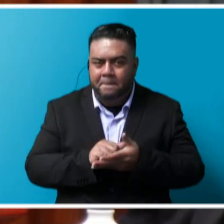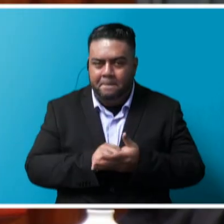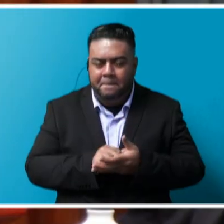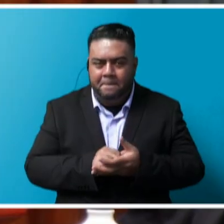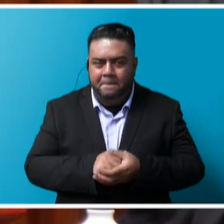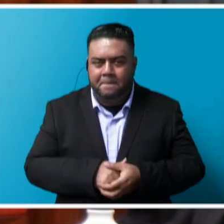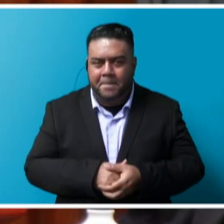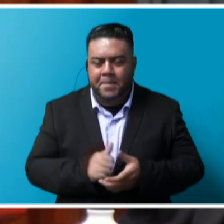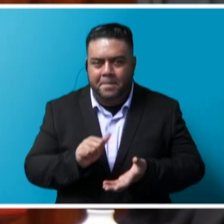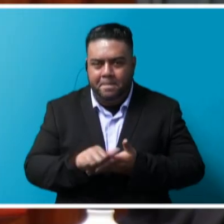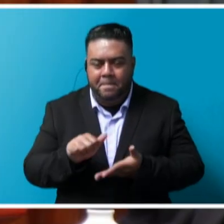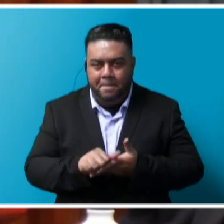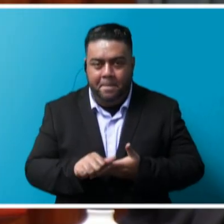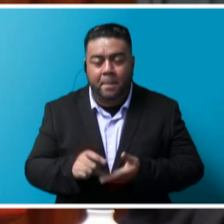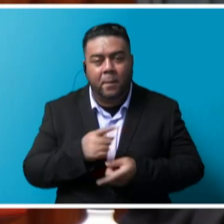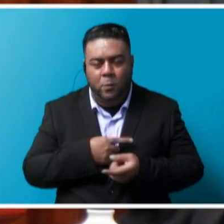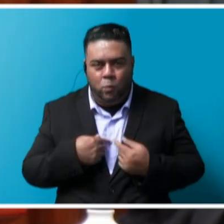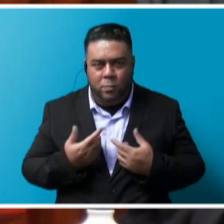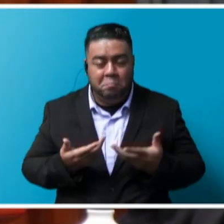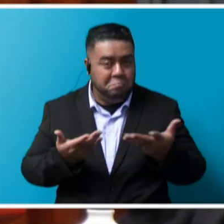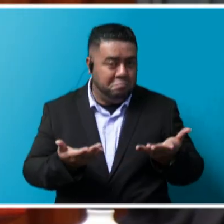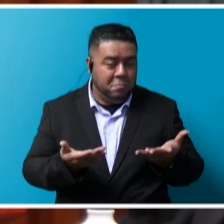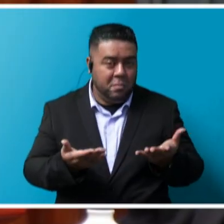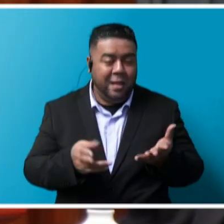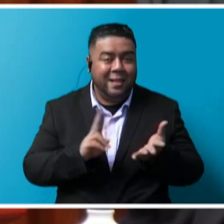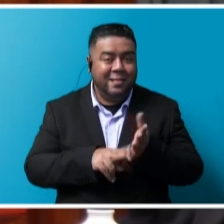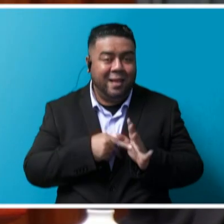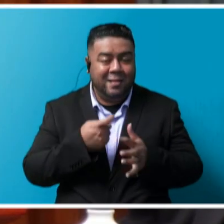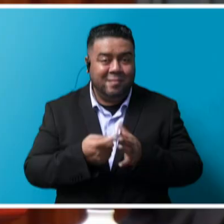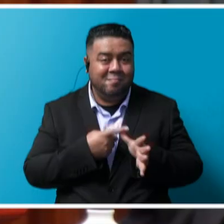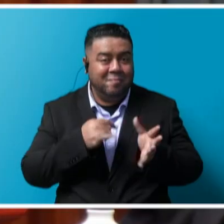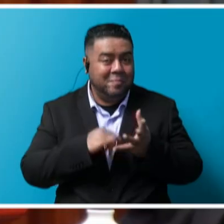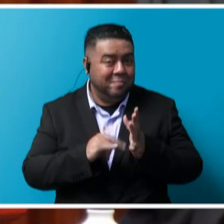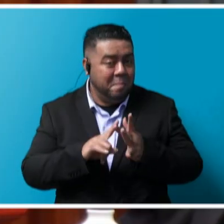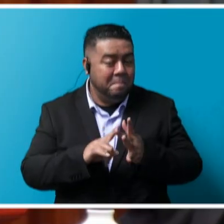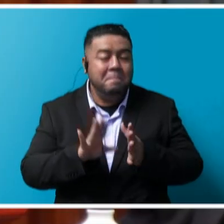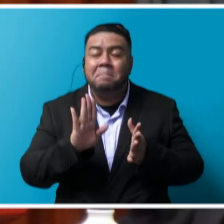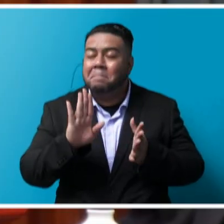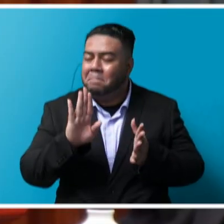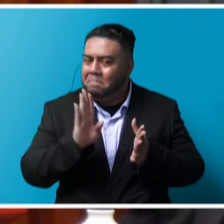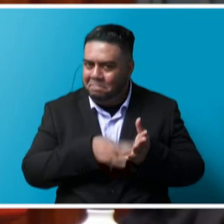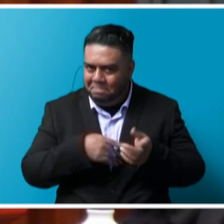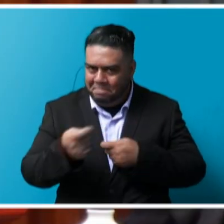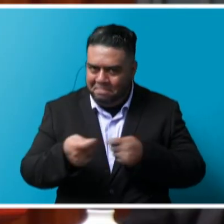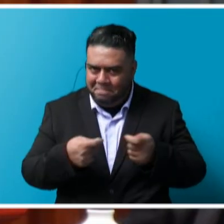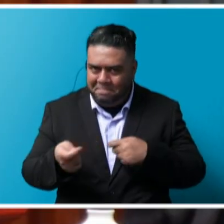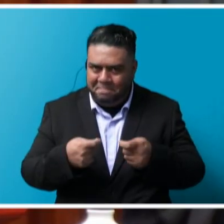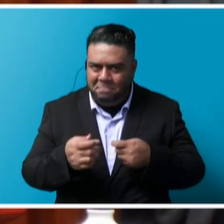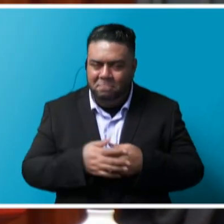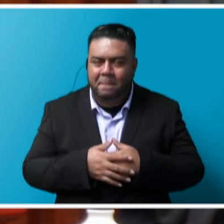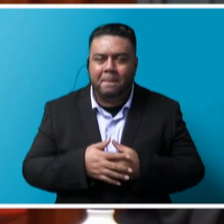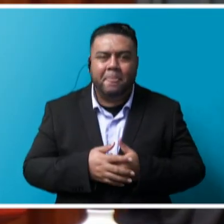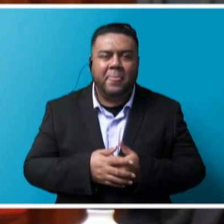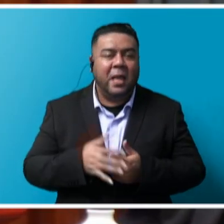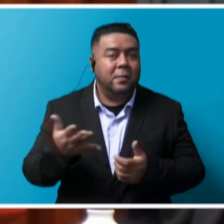sell produce. We delivered the Nakasi market, creating a new commercial hub in one of Fiji's fast-growing urban corridors and